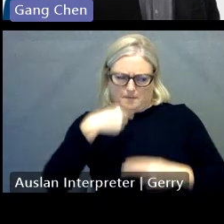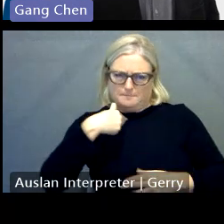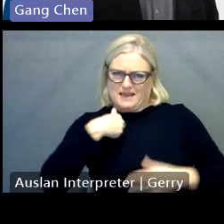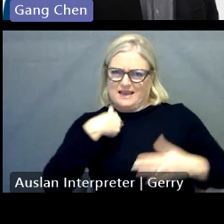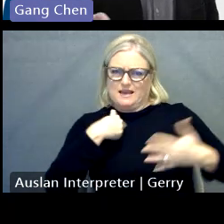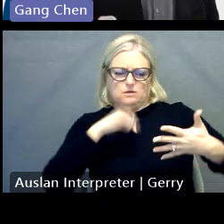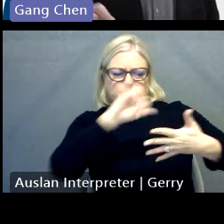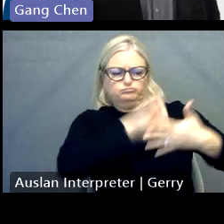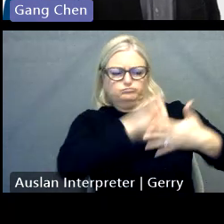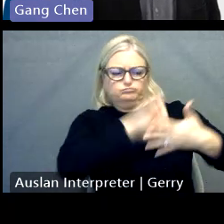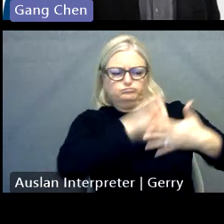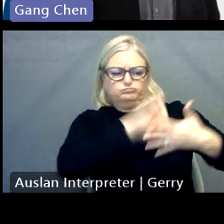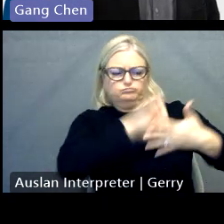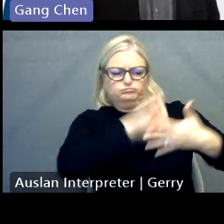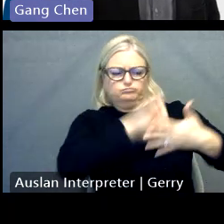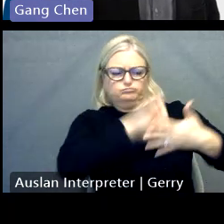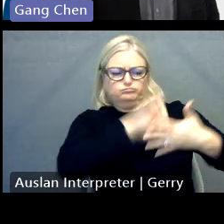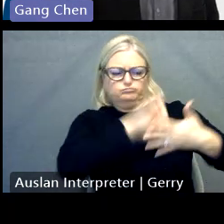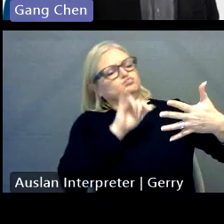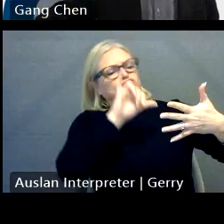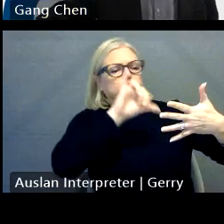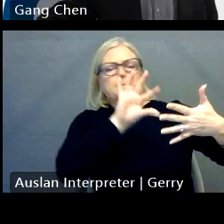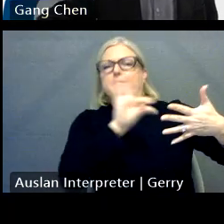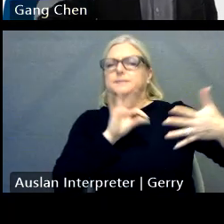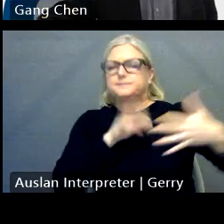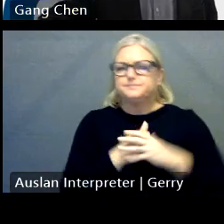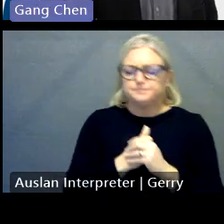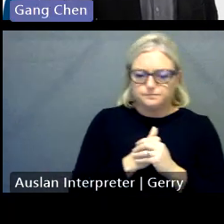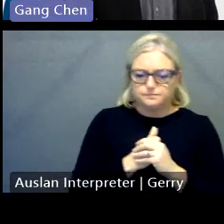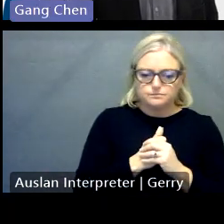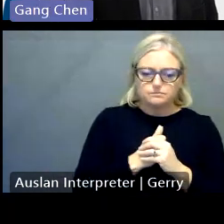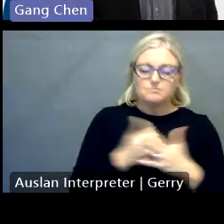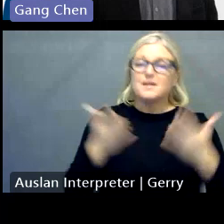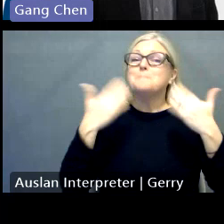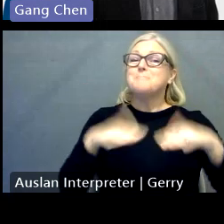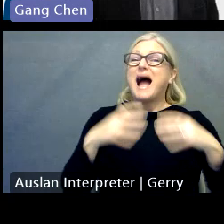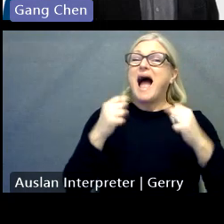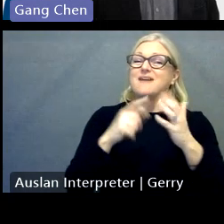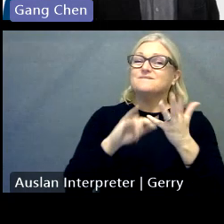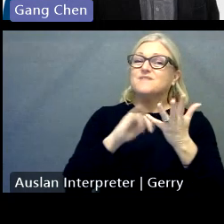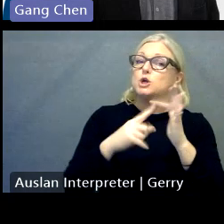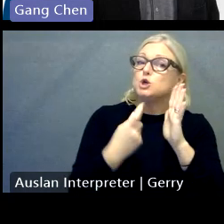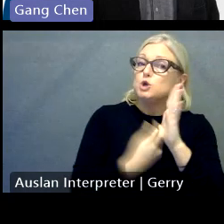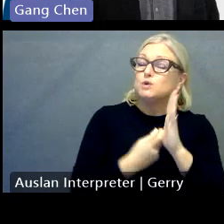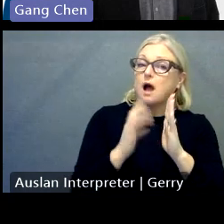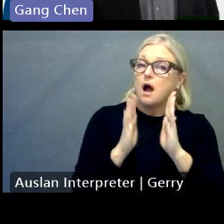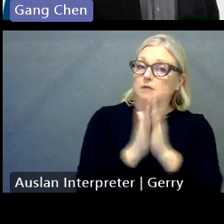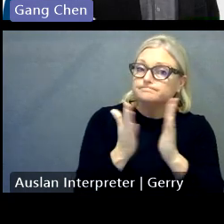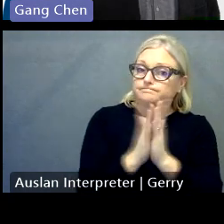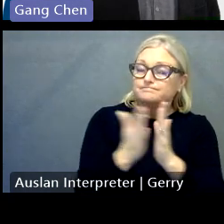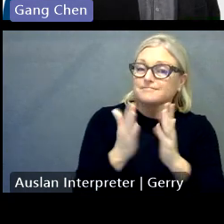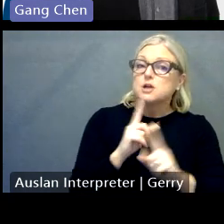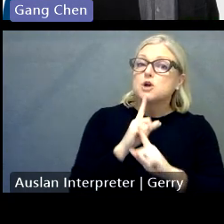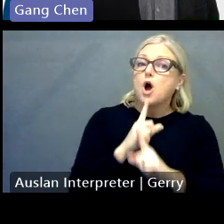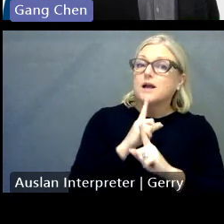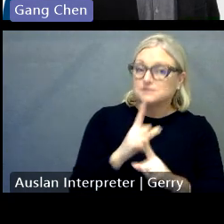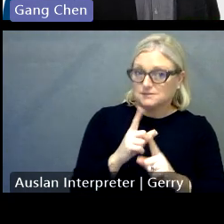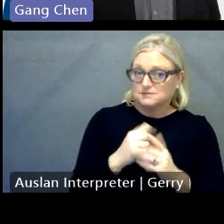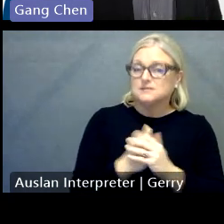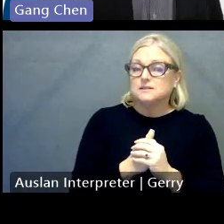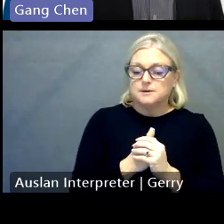the website as well as the user guide. I'll give a couple of examples. So for